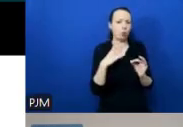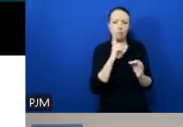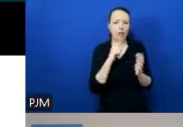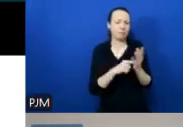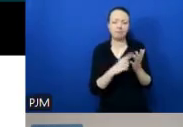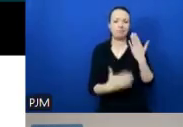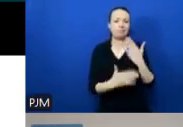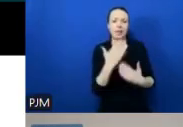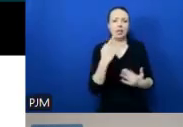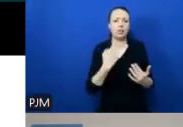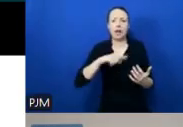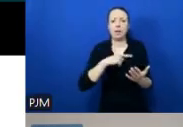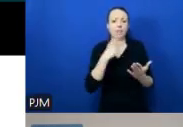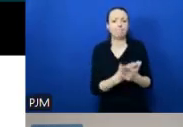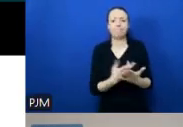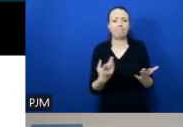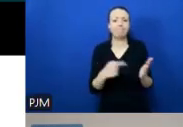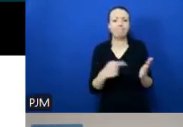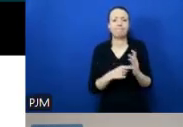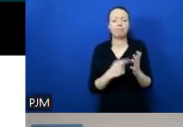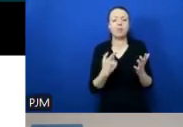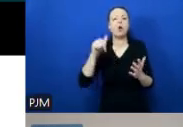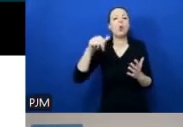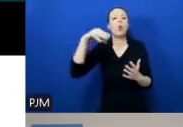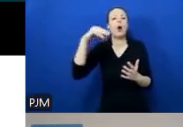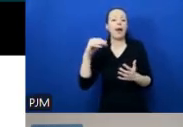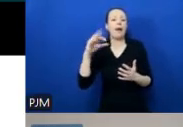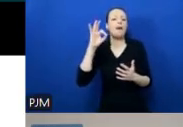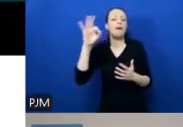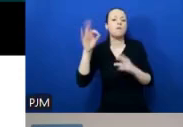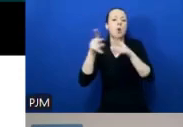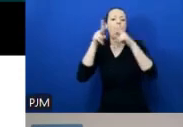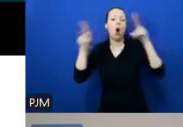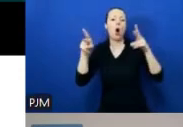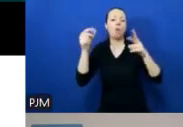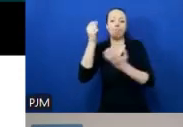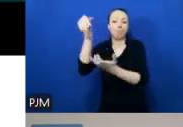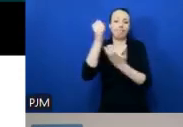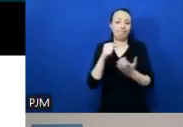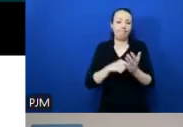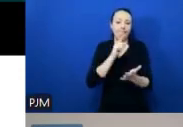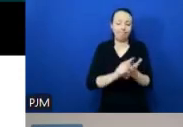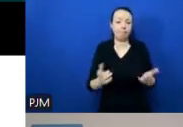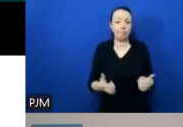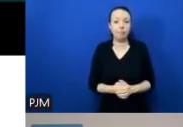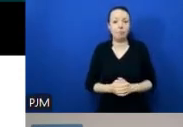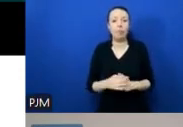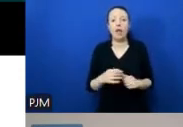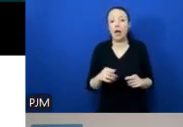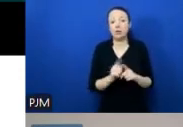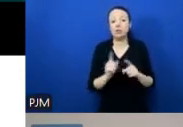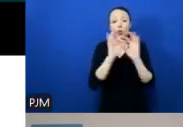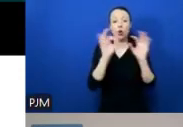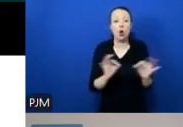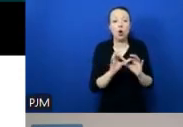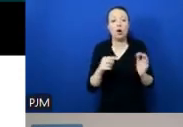able to ensure within the framework of one EU perspective, or the